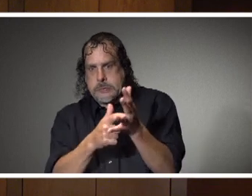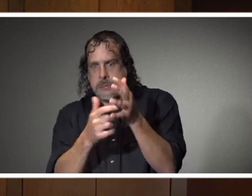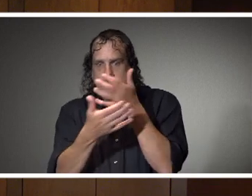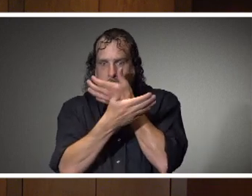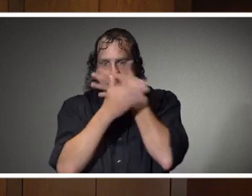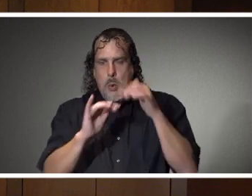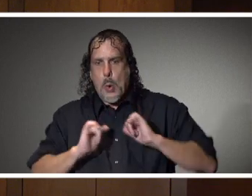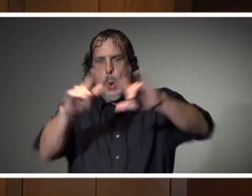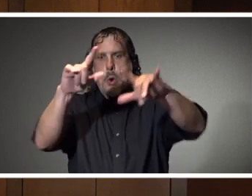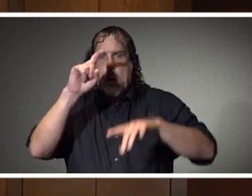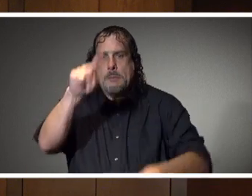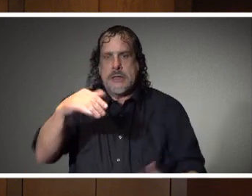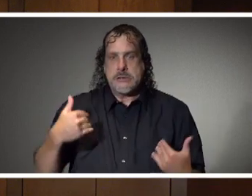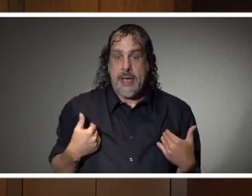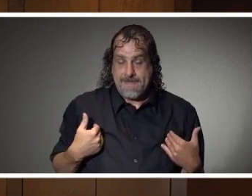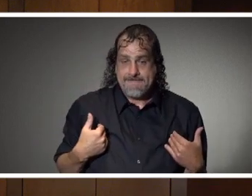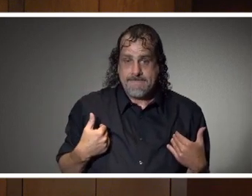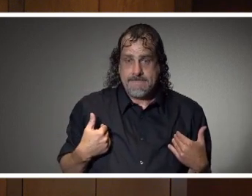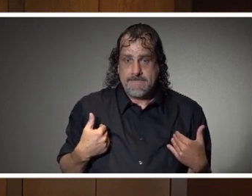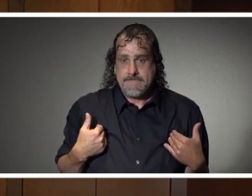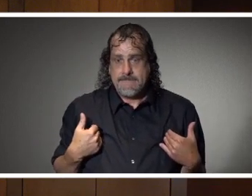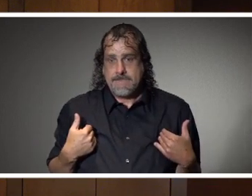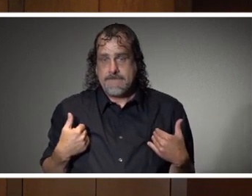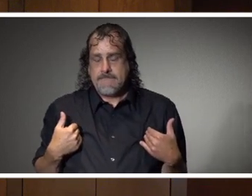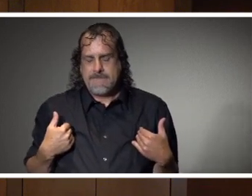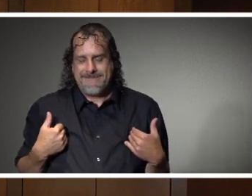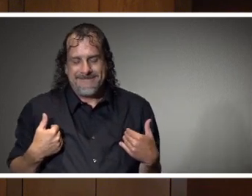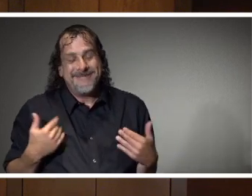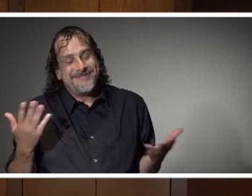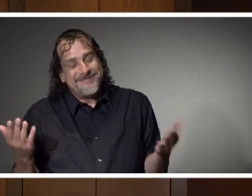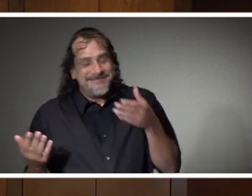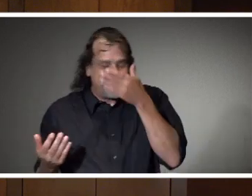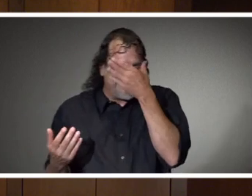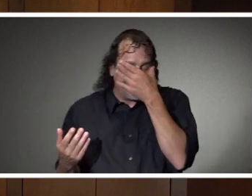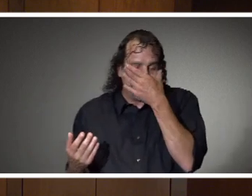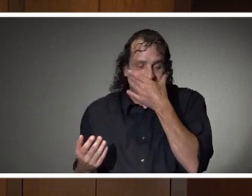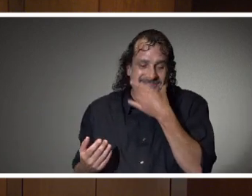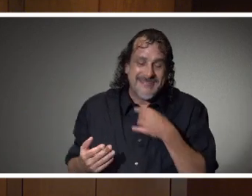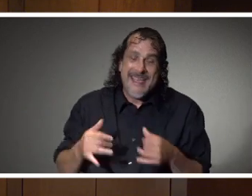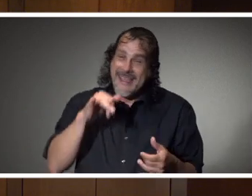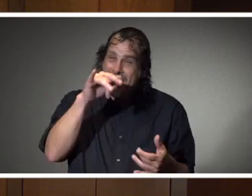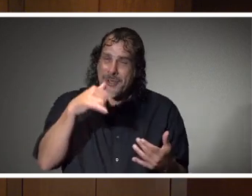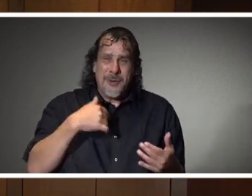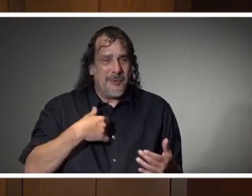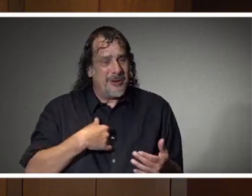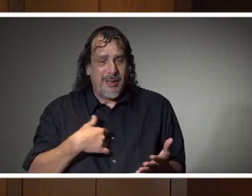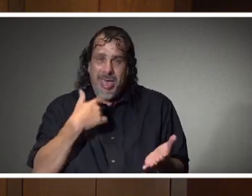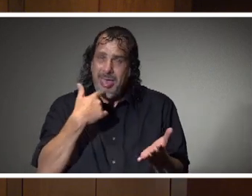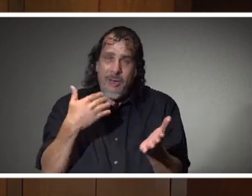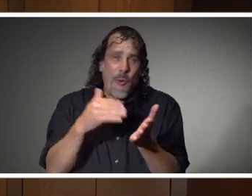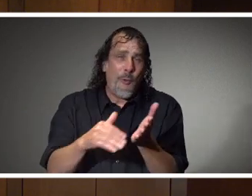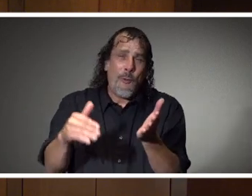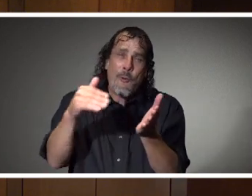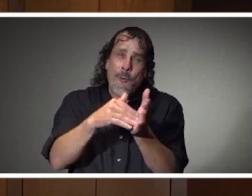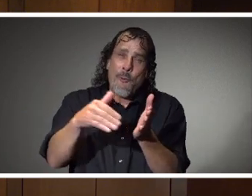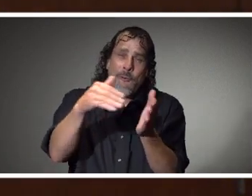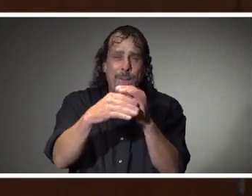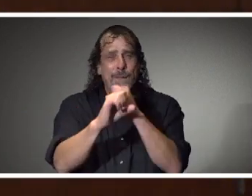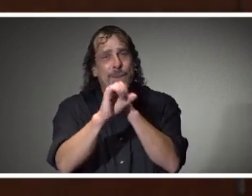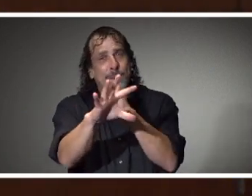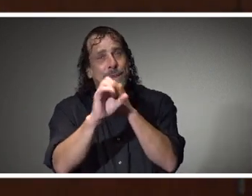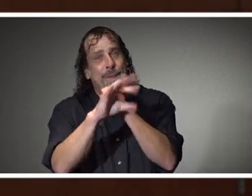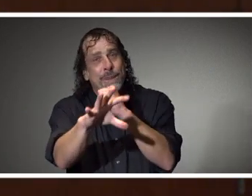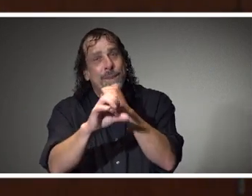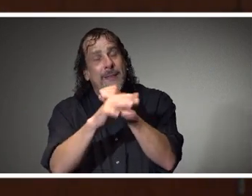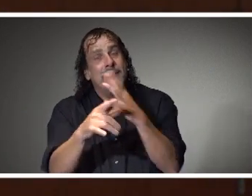community? Yeah, so, this is something that we've really been promoting for a long time, understanding that it's